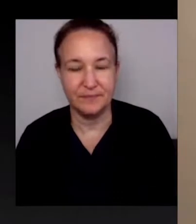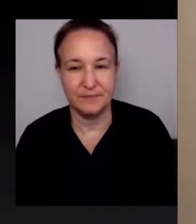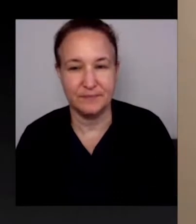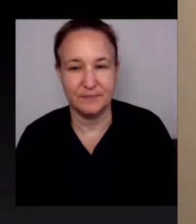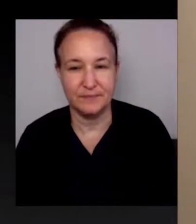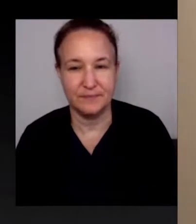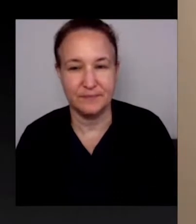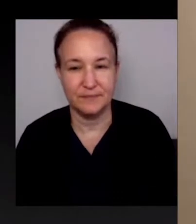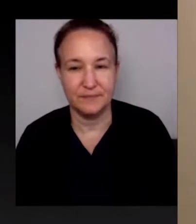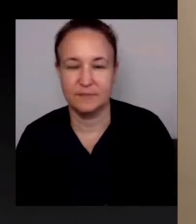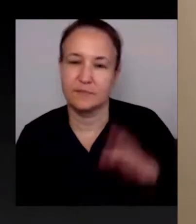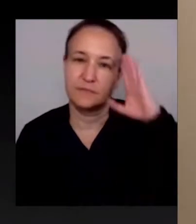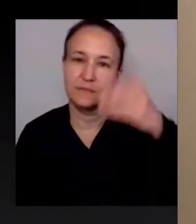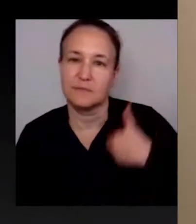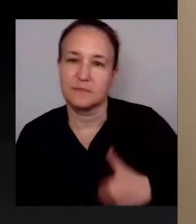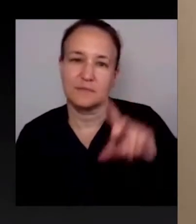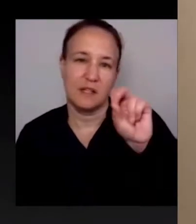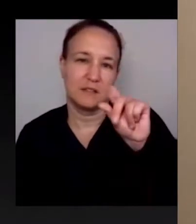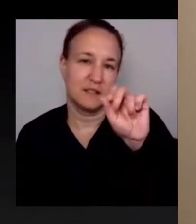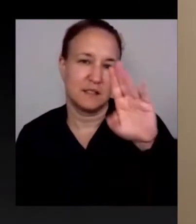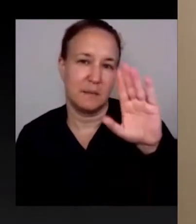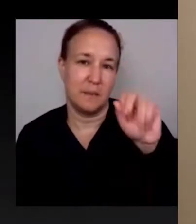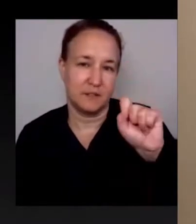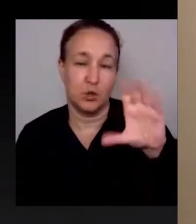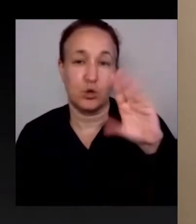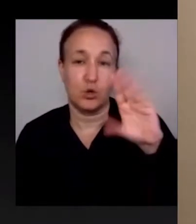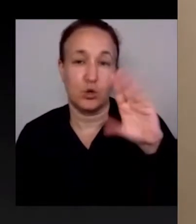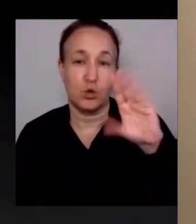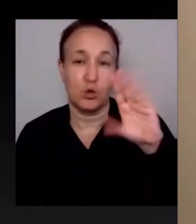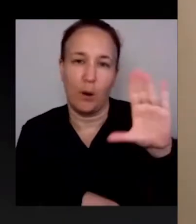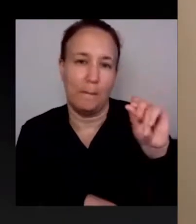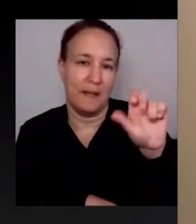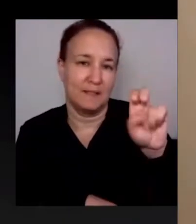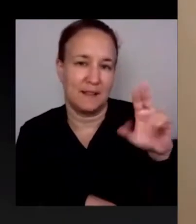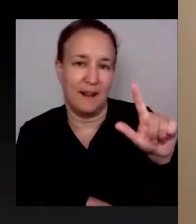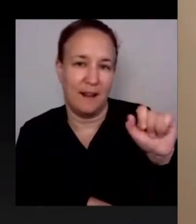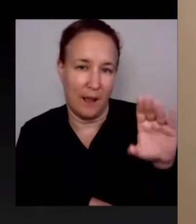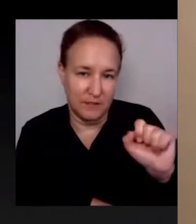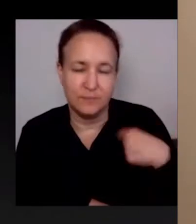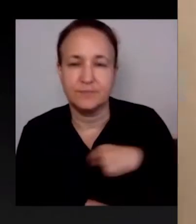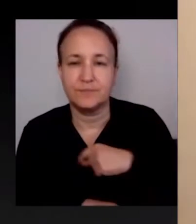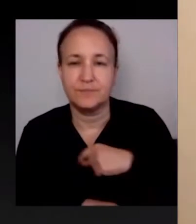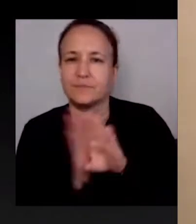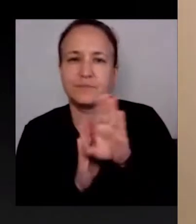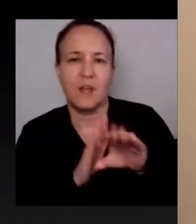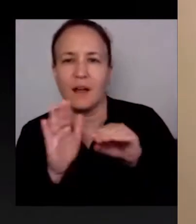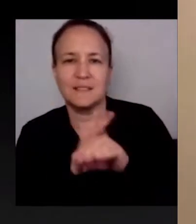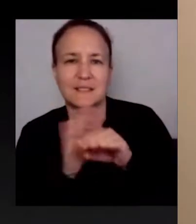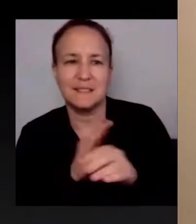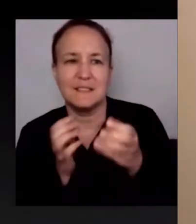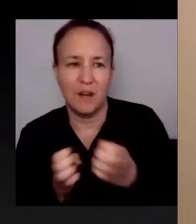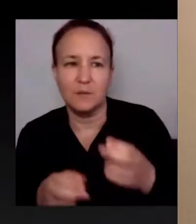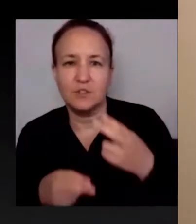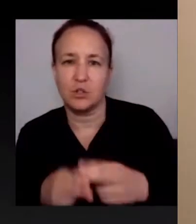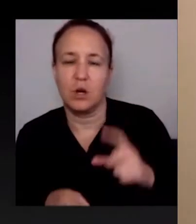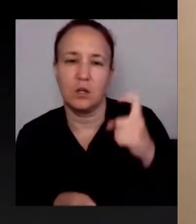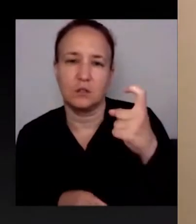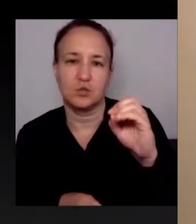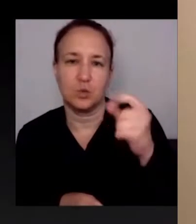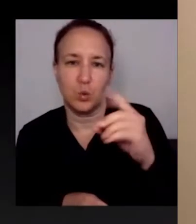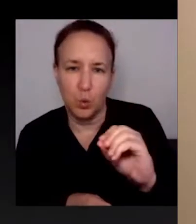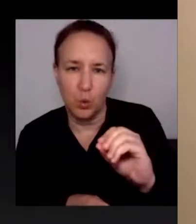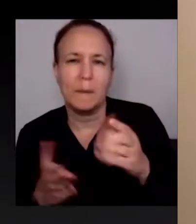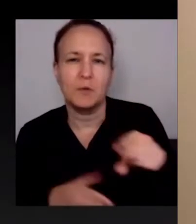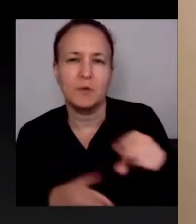Hi, I'm Dalton Banks, co-founder of Bansen Labs, and we're developing an accessibility device called Xogo, which you may have seen in